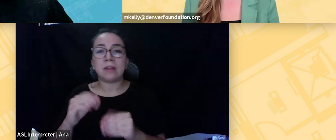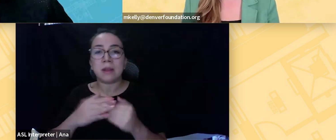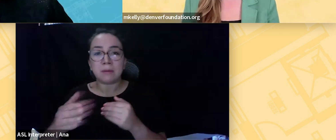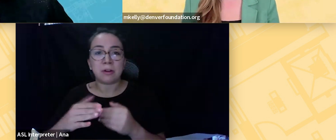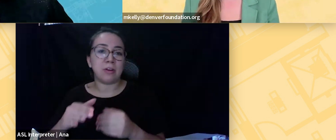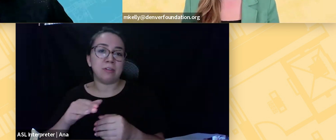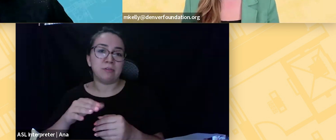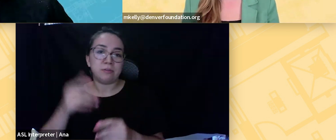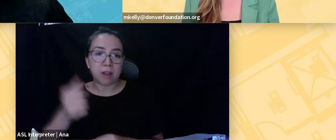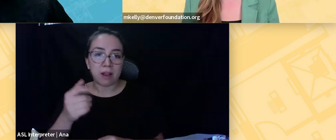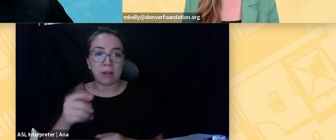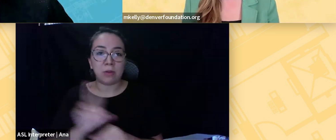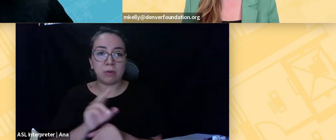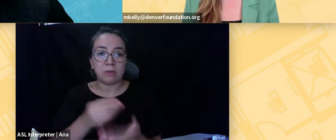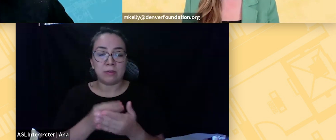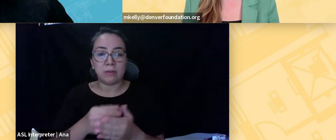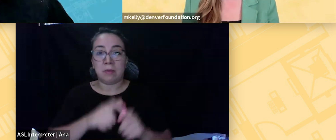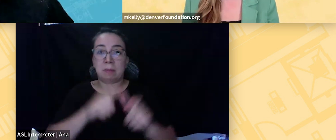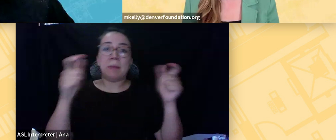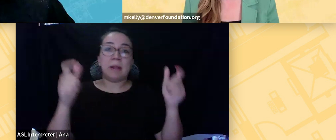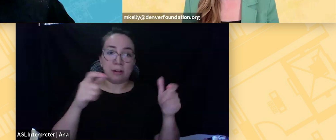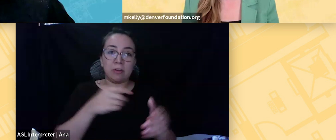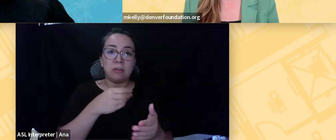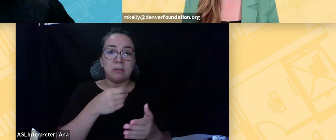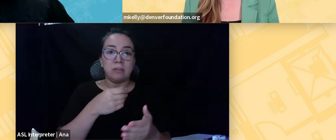fiscal sponsor for the bigger grants too?